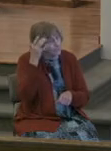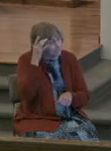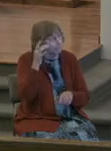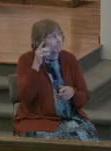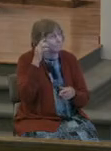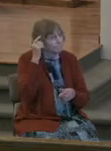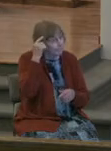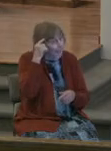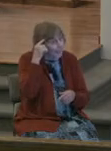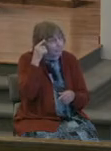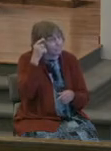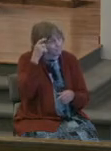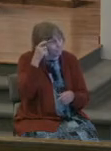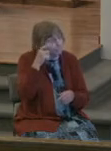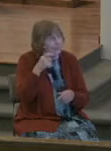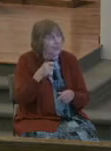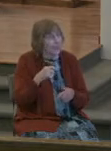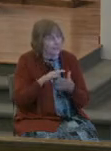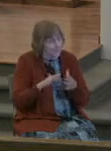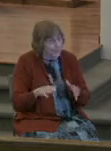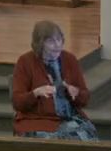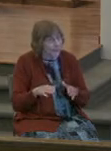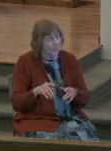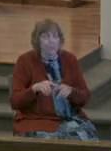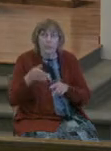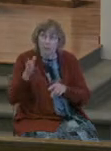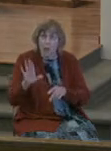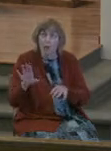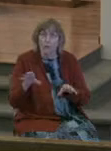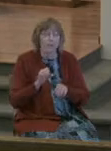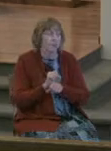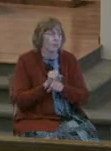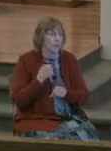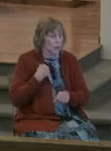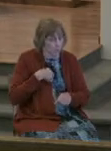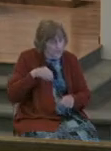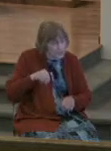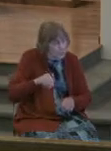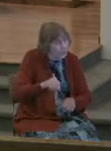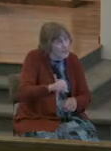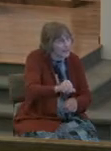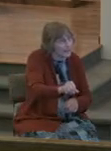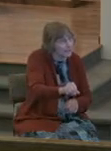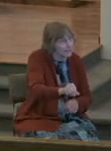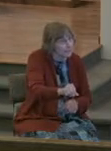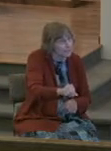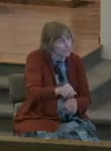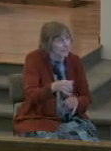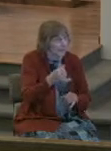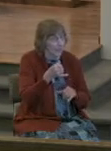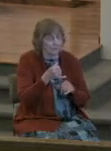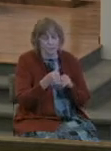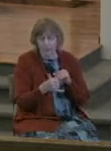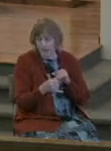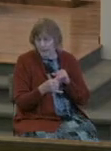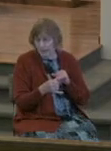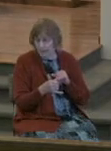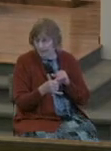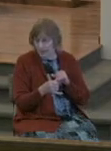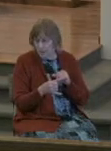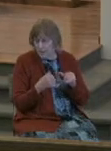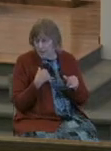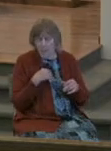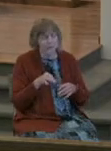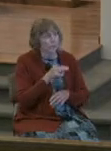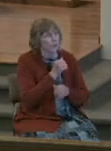what we're doing is right, and God does the work. We sow the seed. And then finally, love. Have a spirit of